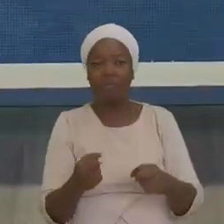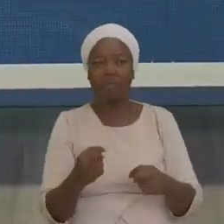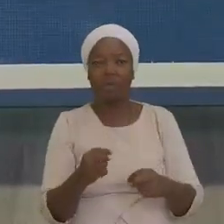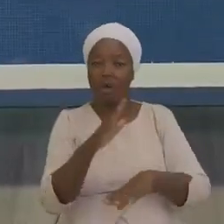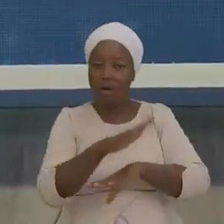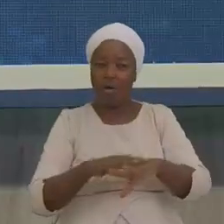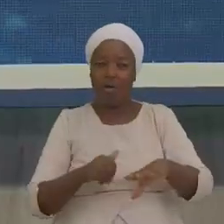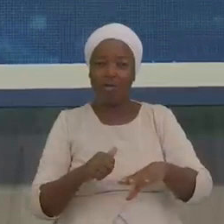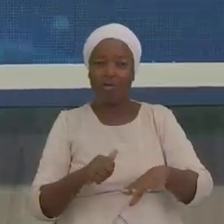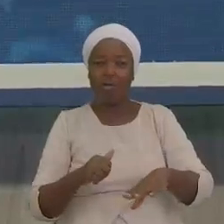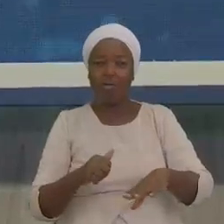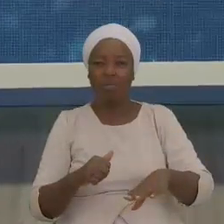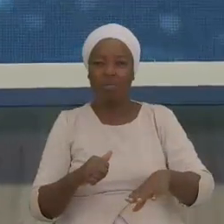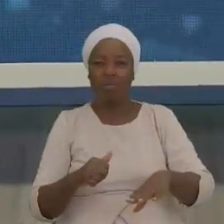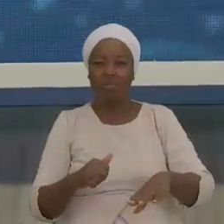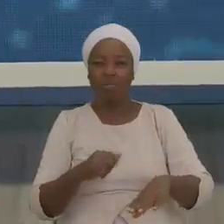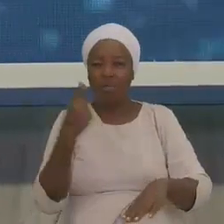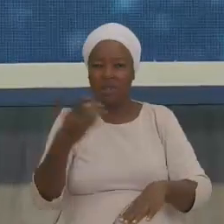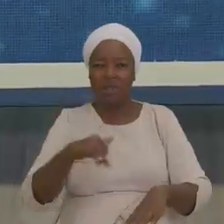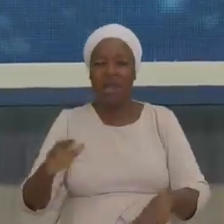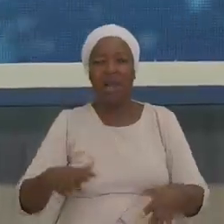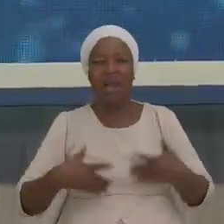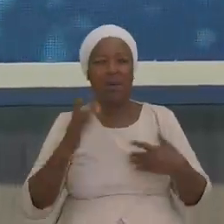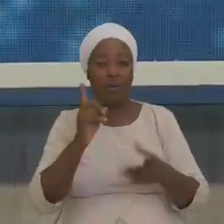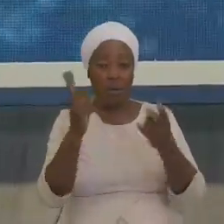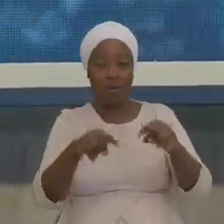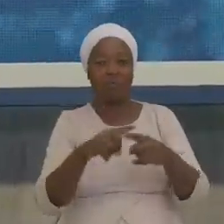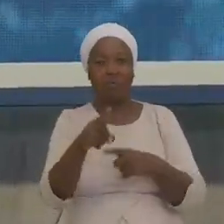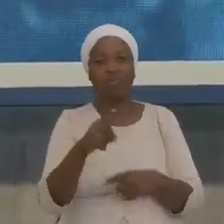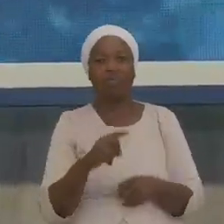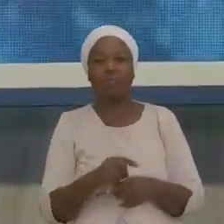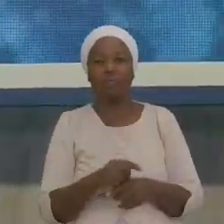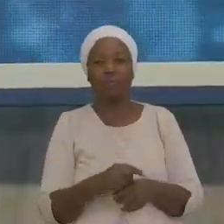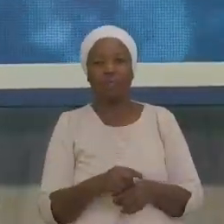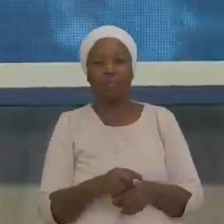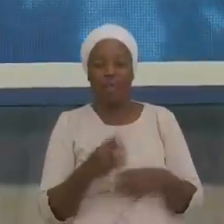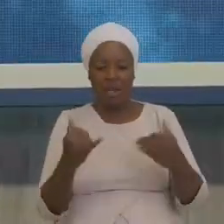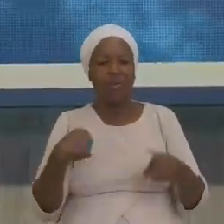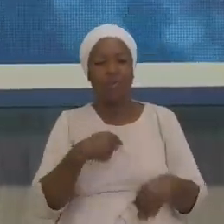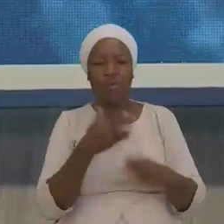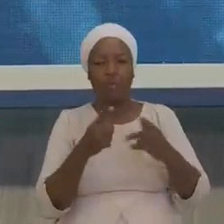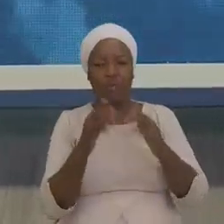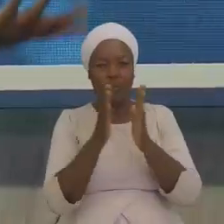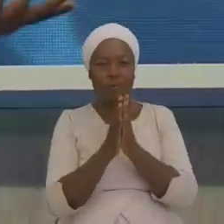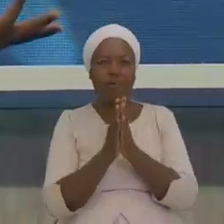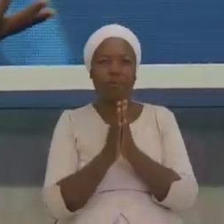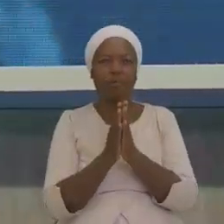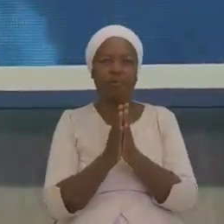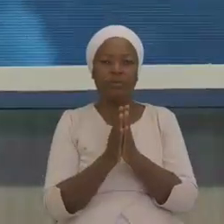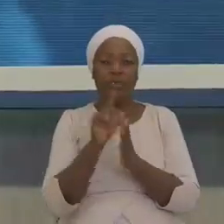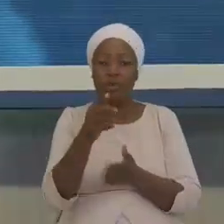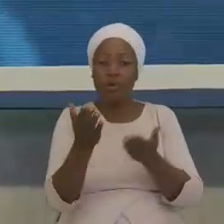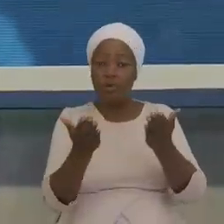call, eternal life will come to you. Heads bowed and eyes closed. You want